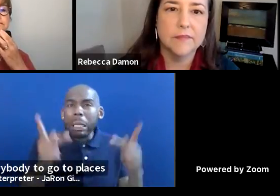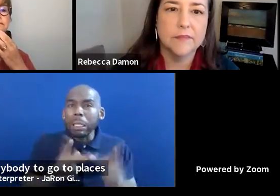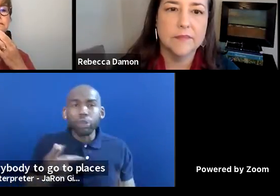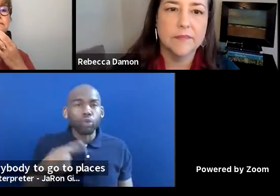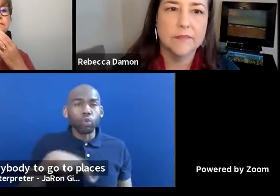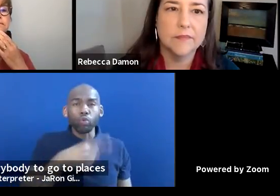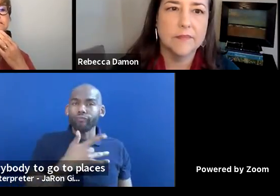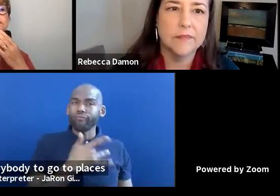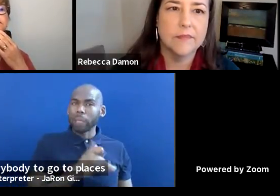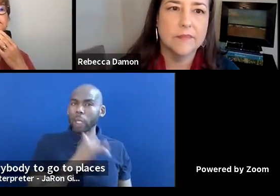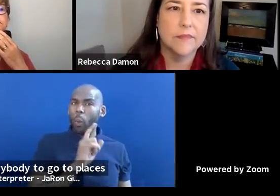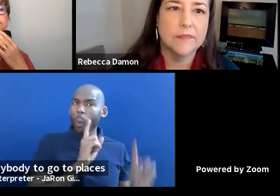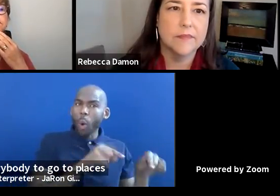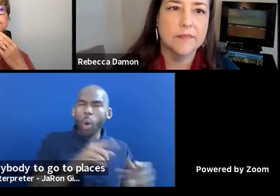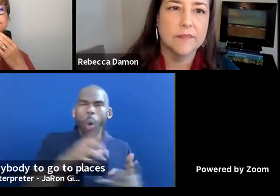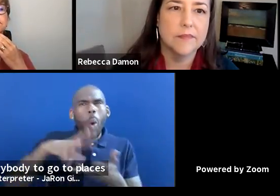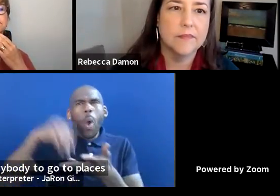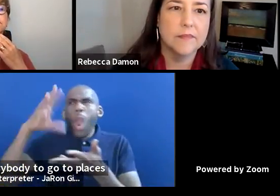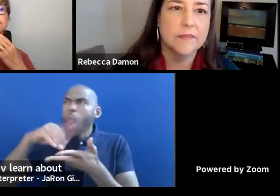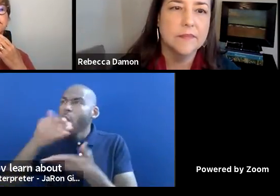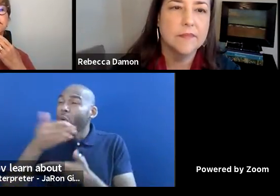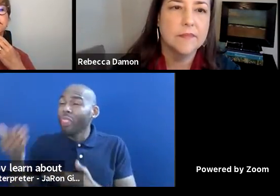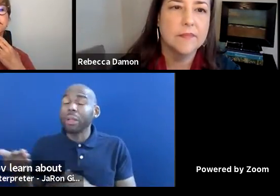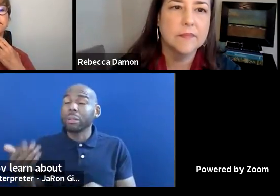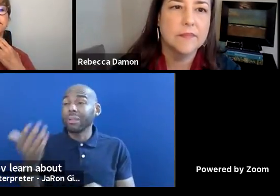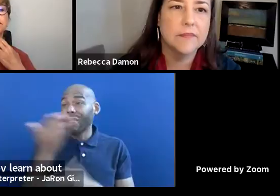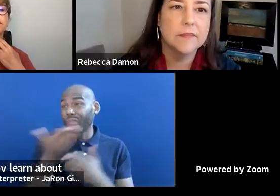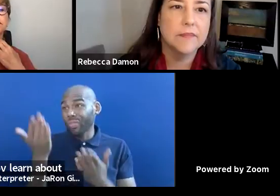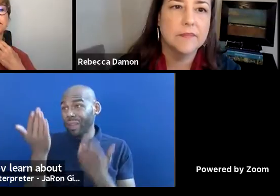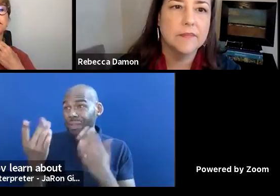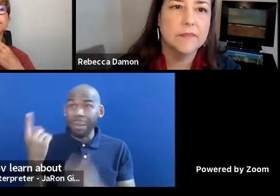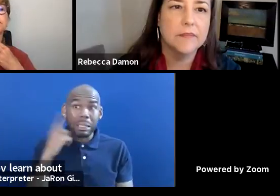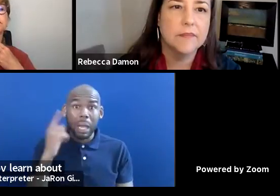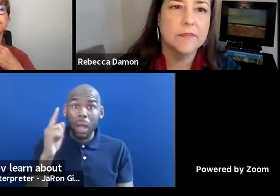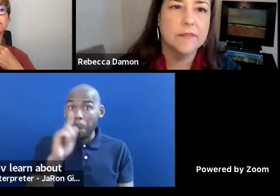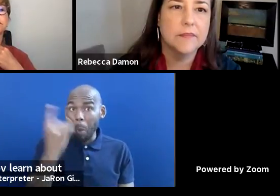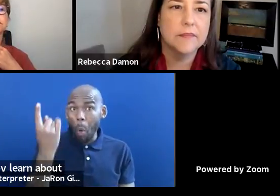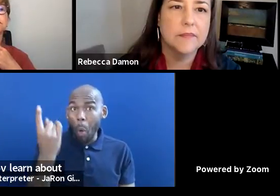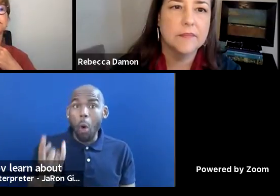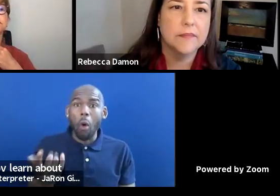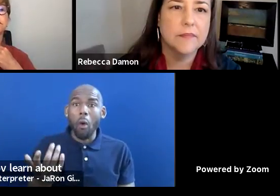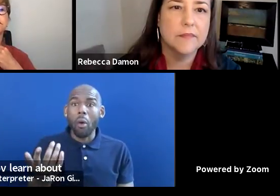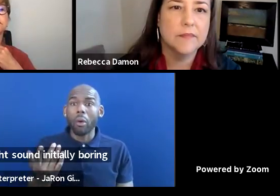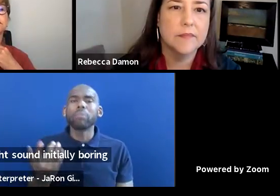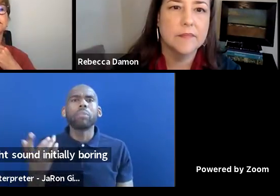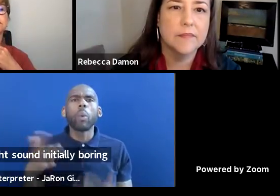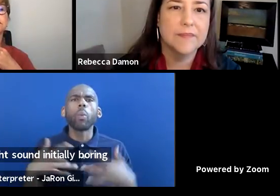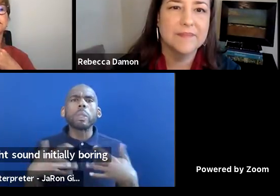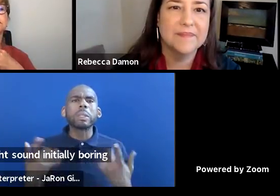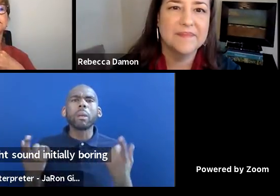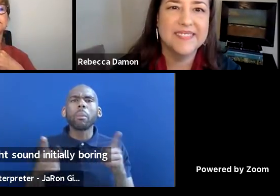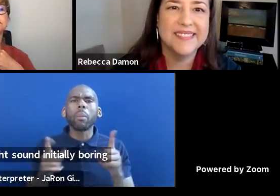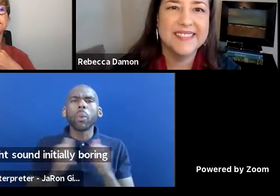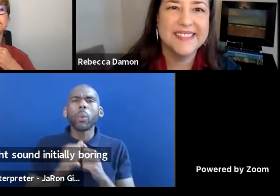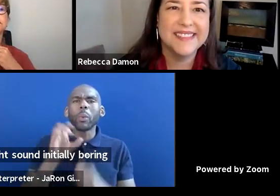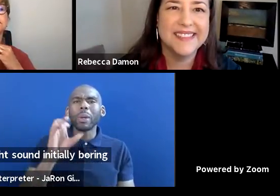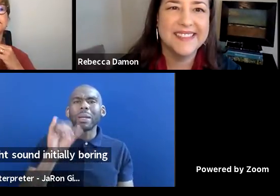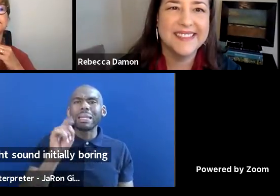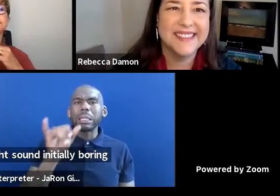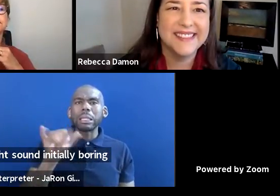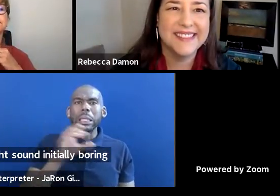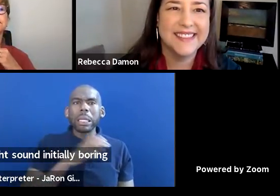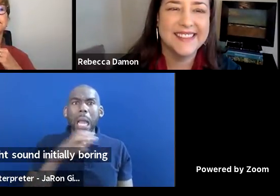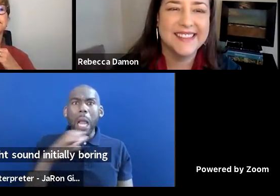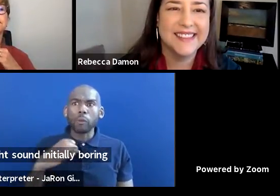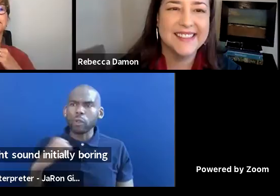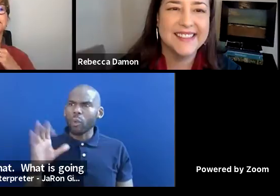about stuff that might sound initially boring because you're going to be doing a lot of that. What's going on with my city council? What's going on with their budget? I mean,